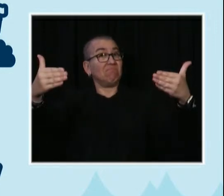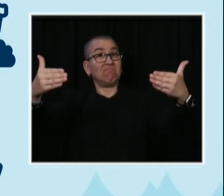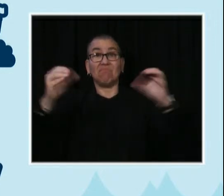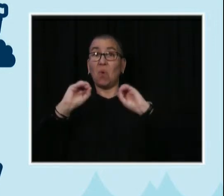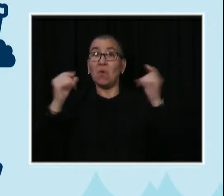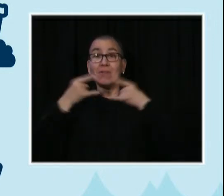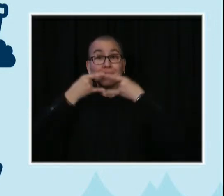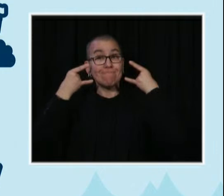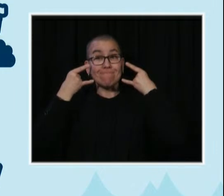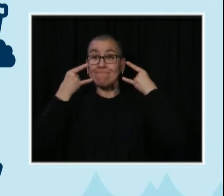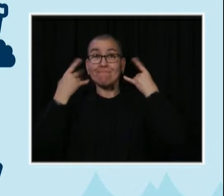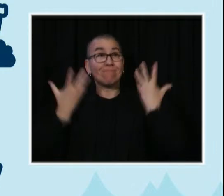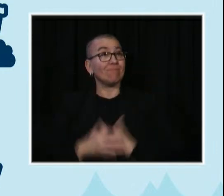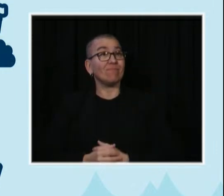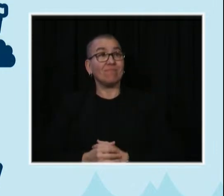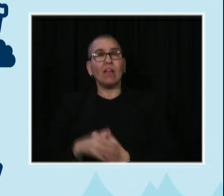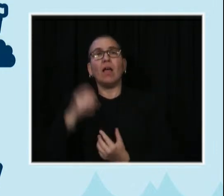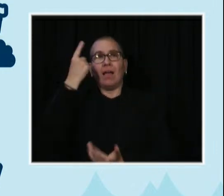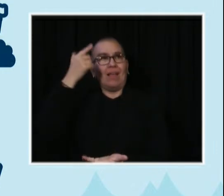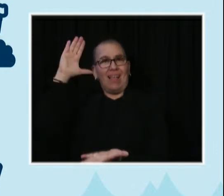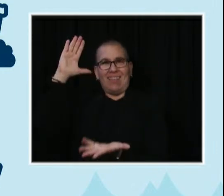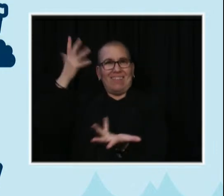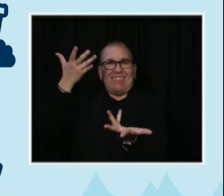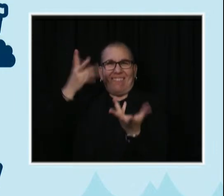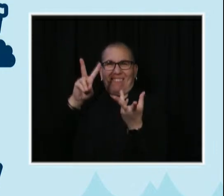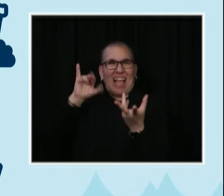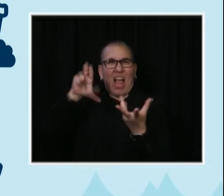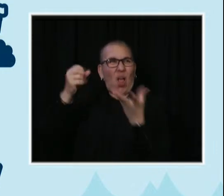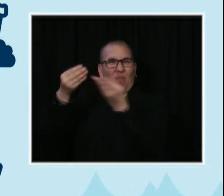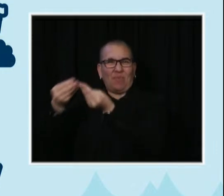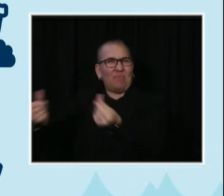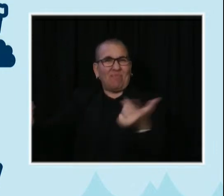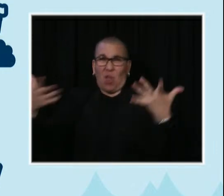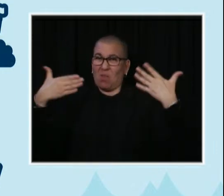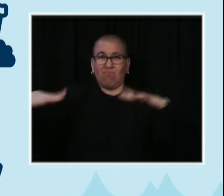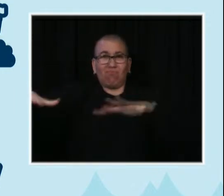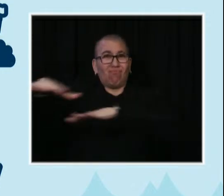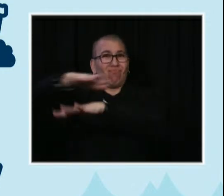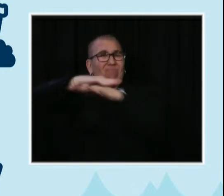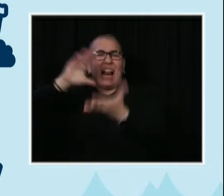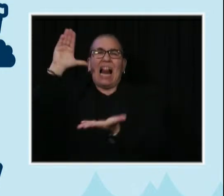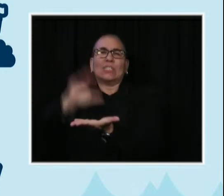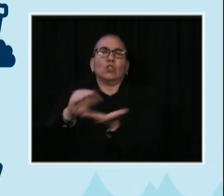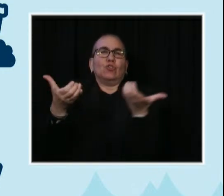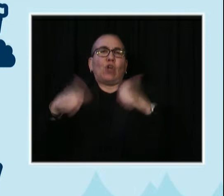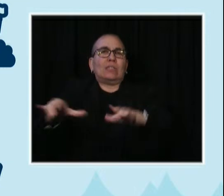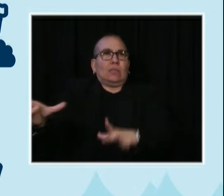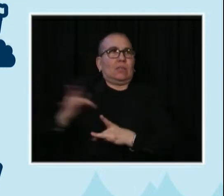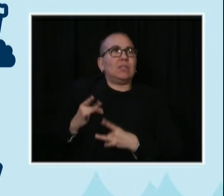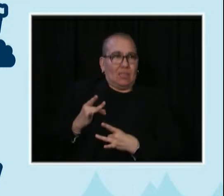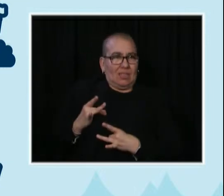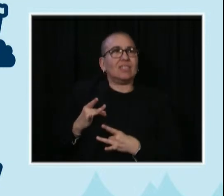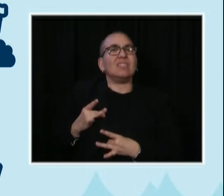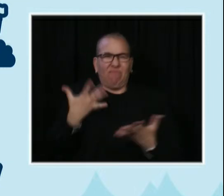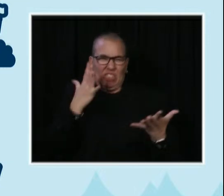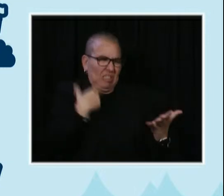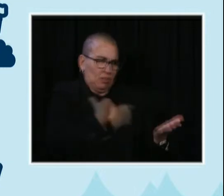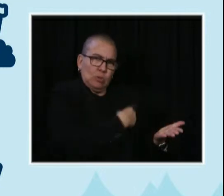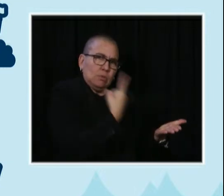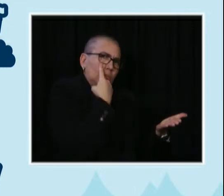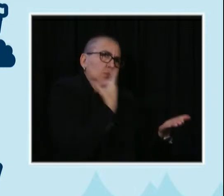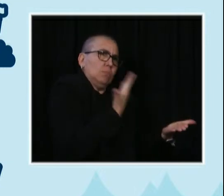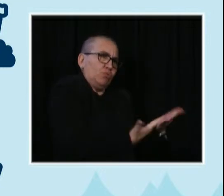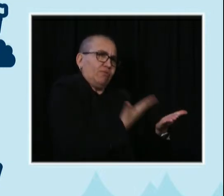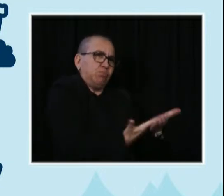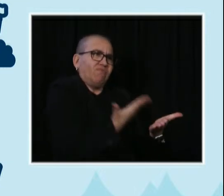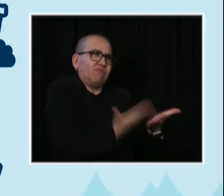of transmission, much more ability to do what you want to do. That coincides perfectly with Minnesotans getting back outdoors. It's not a coincidence